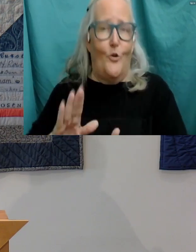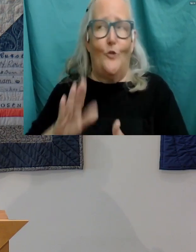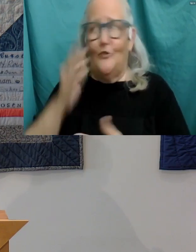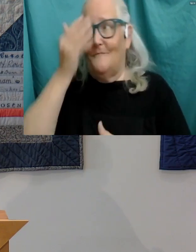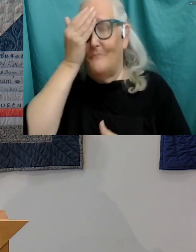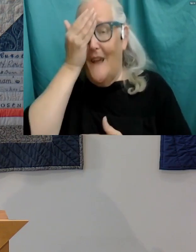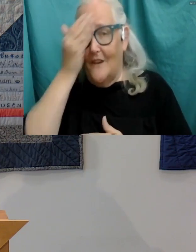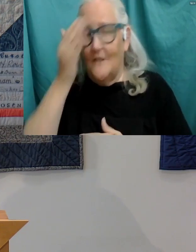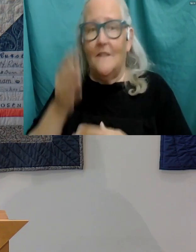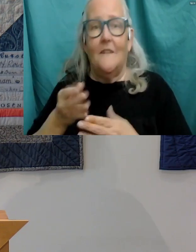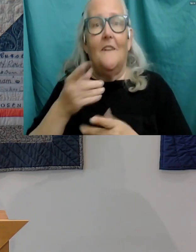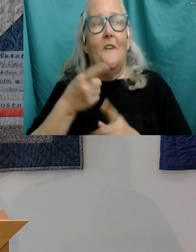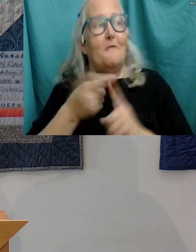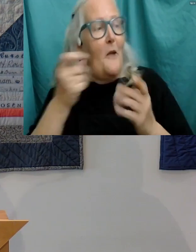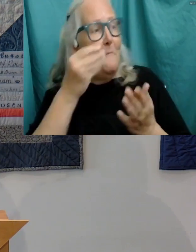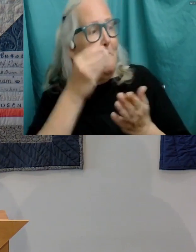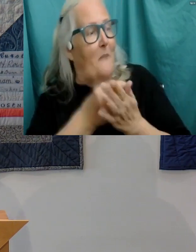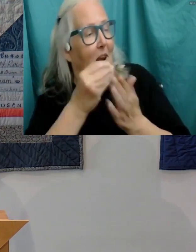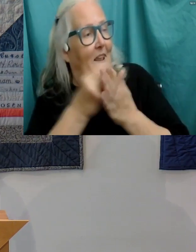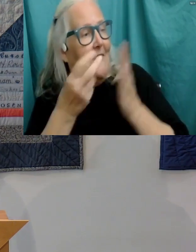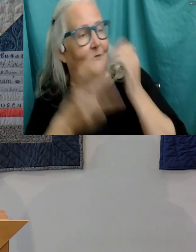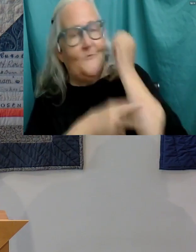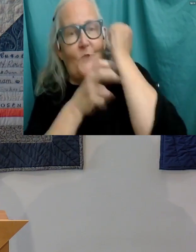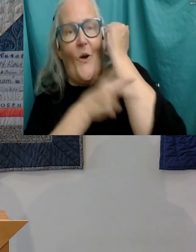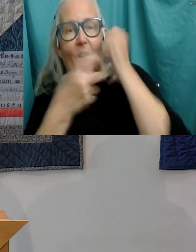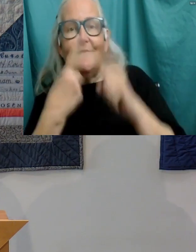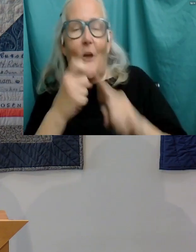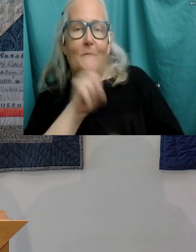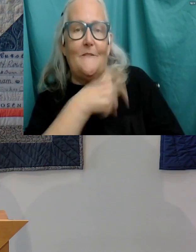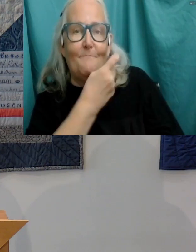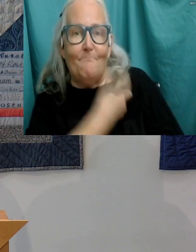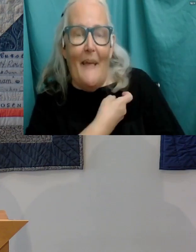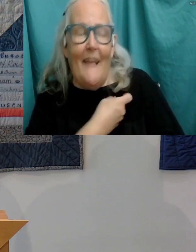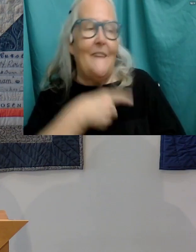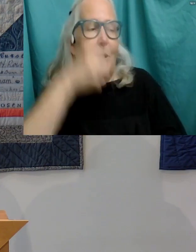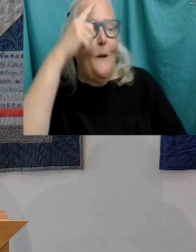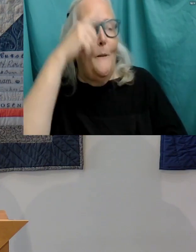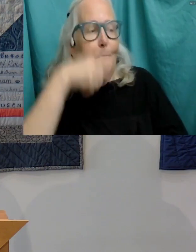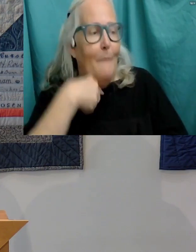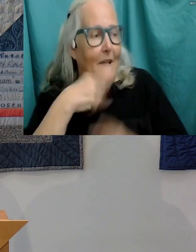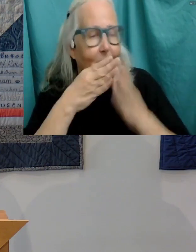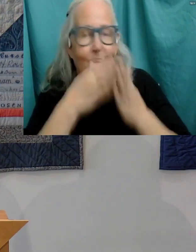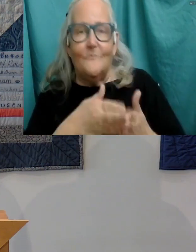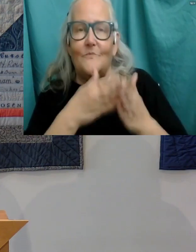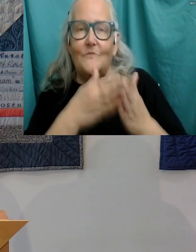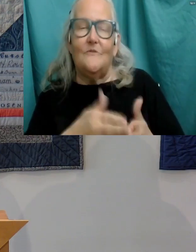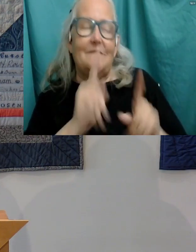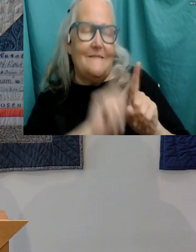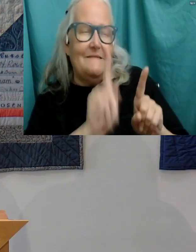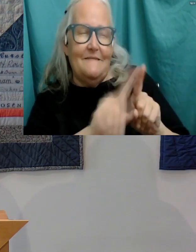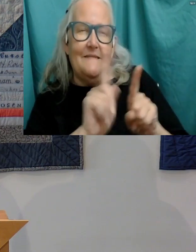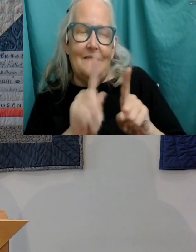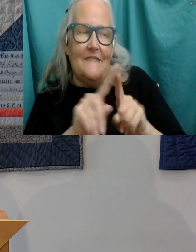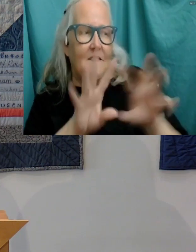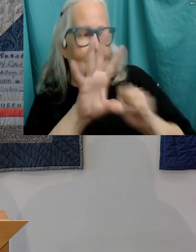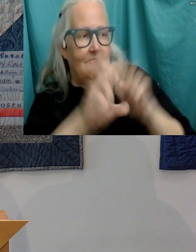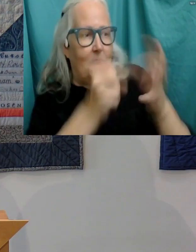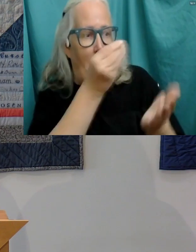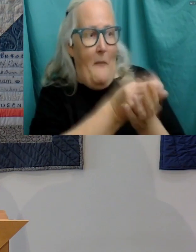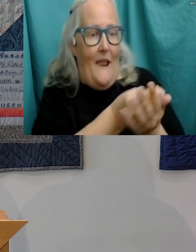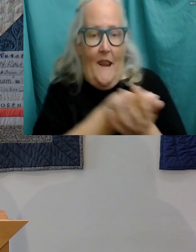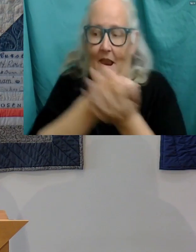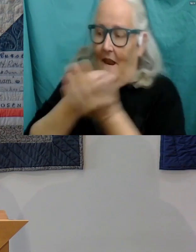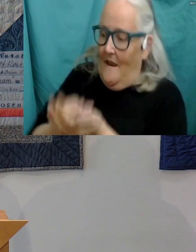Spanish galleons, Portuguese men of war, French brigantines, and English schooners, making these pirates